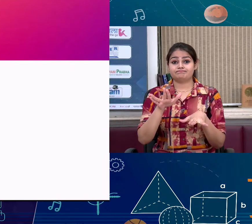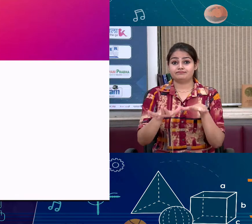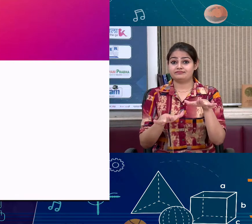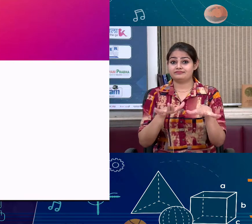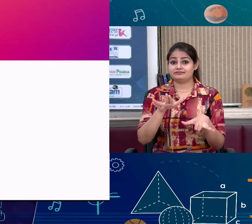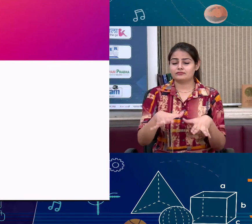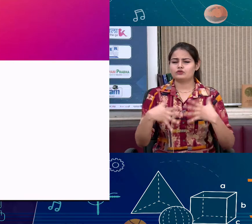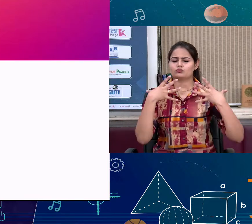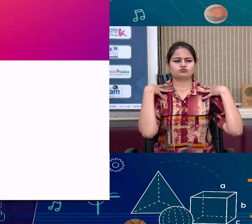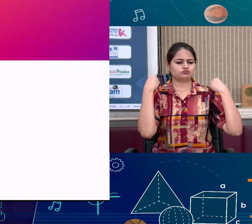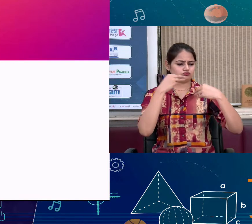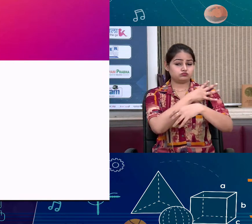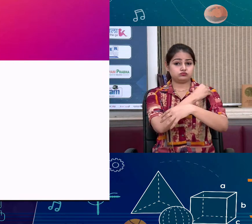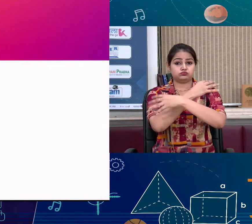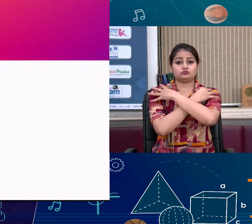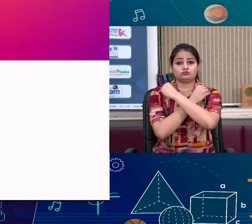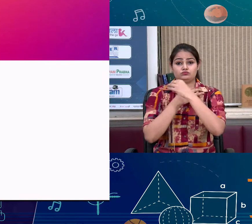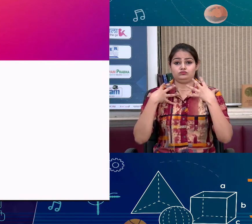The sheep,